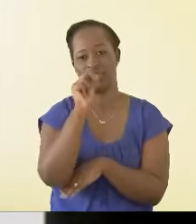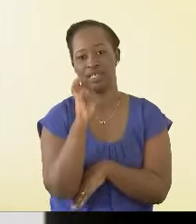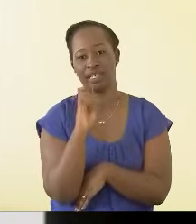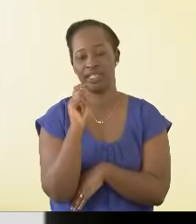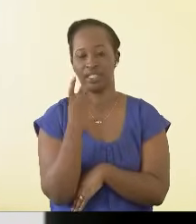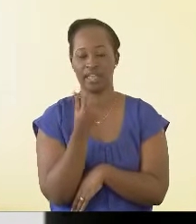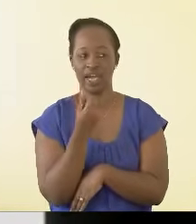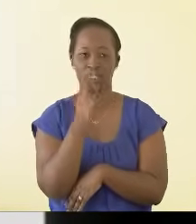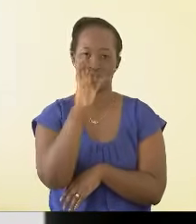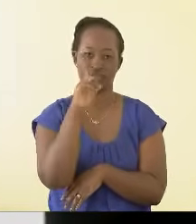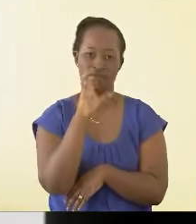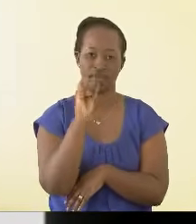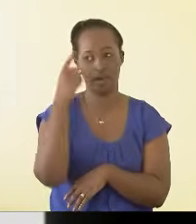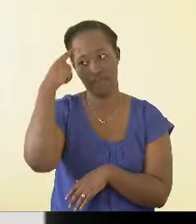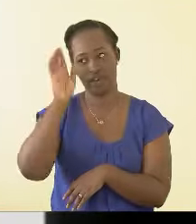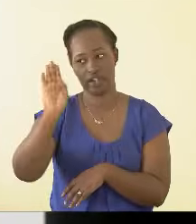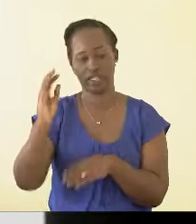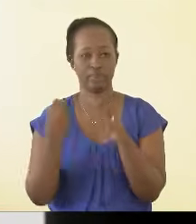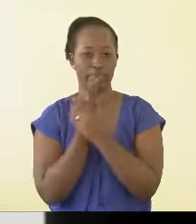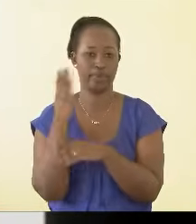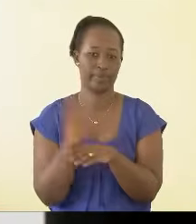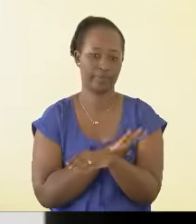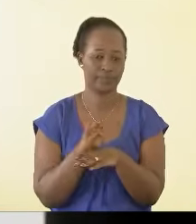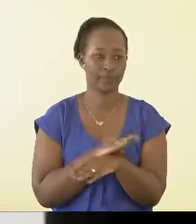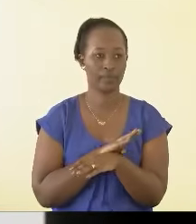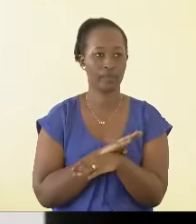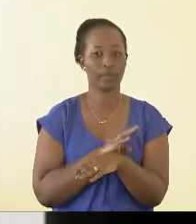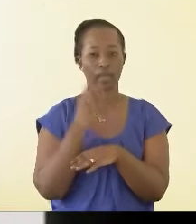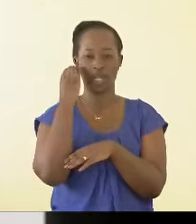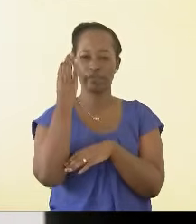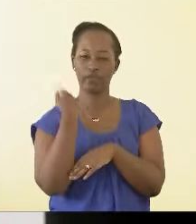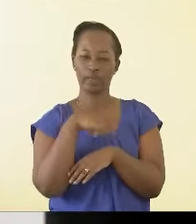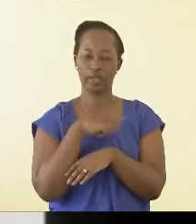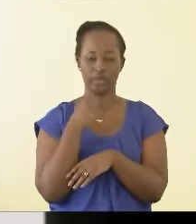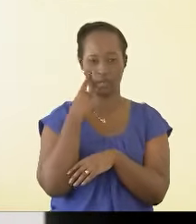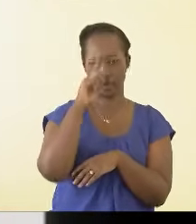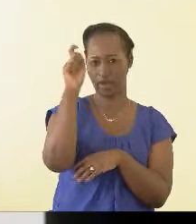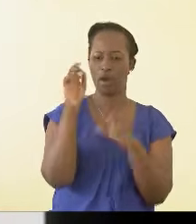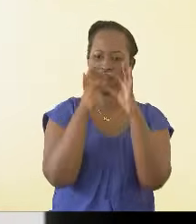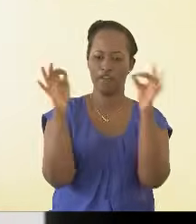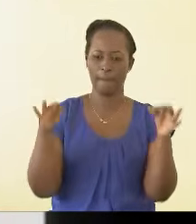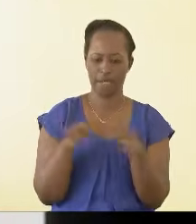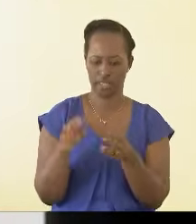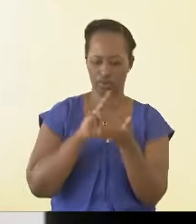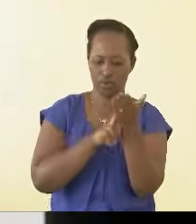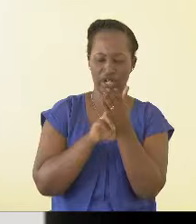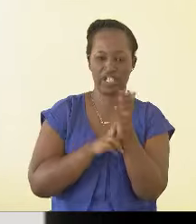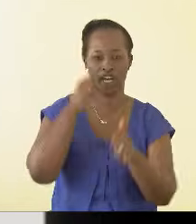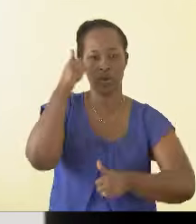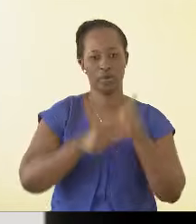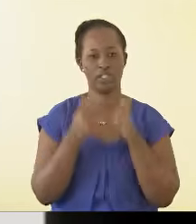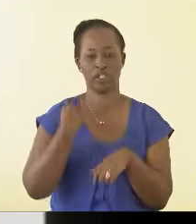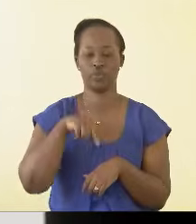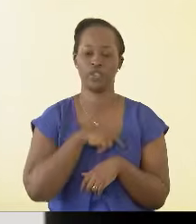Enterprises. So if we can go back to our question. So what is the format that we use here? So we don't have the